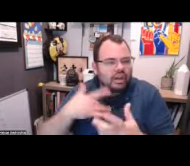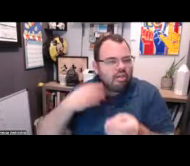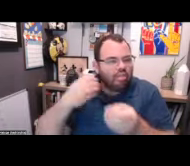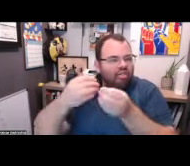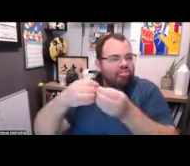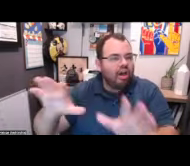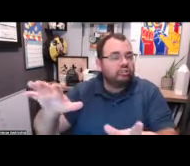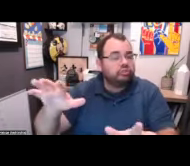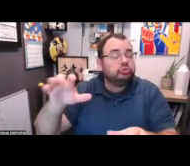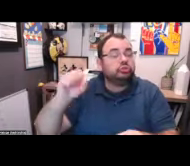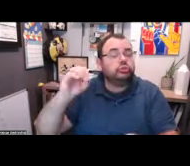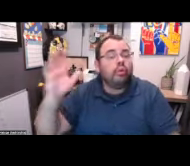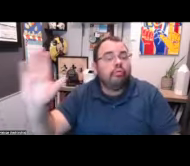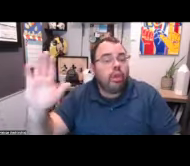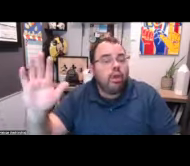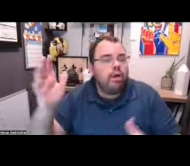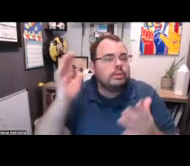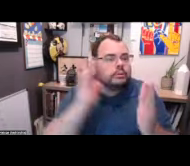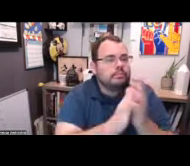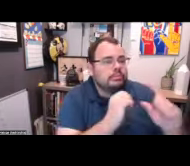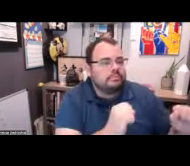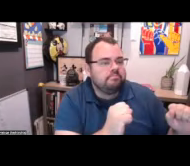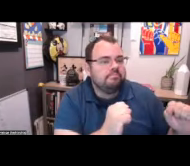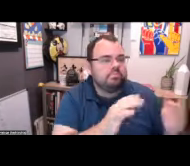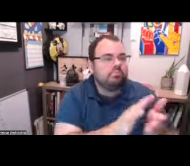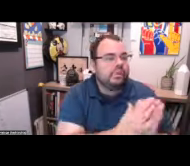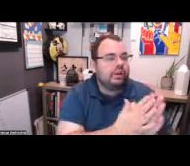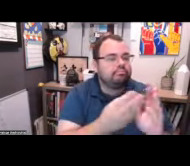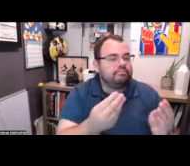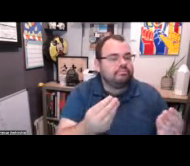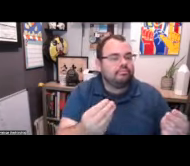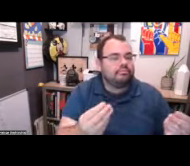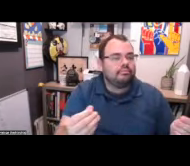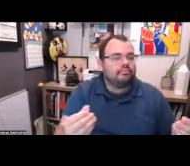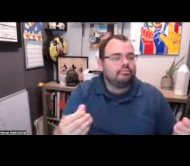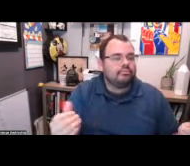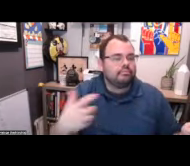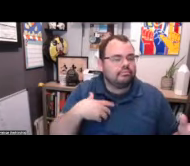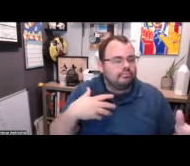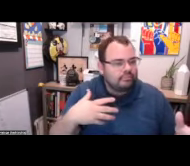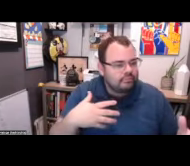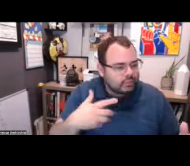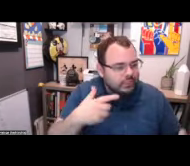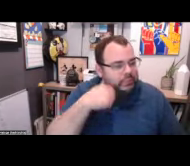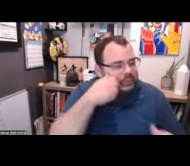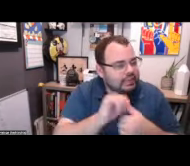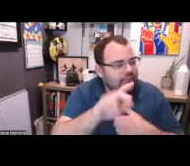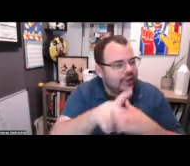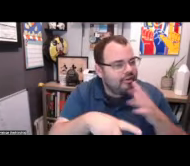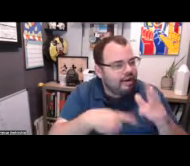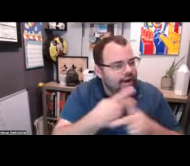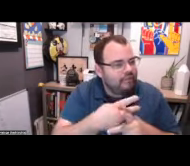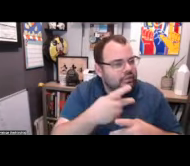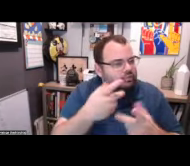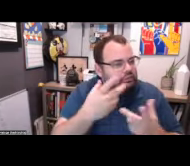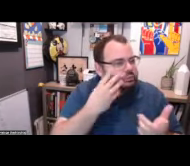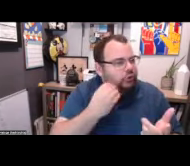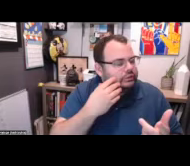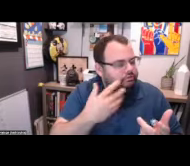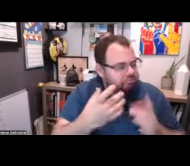lose themselves a bit. Like they lost the deafness, they lost that. So I became less